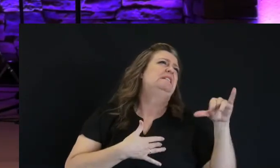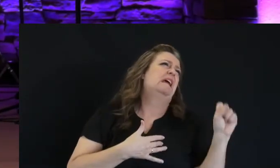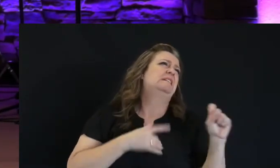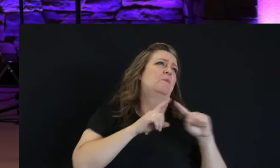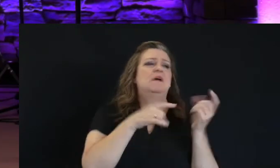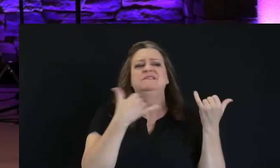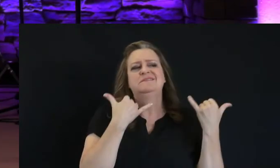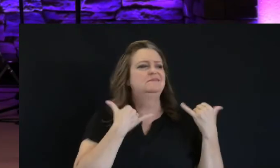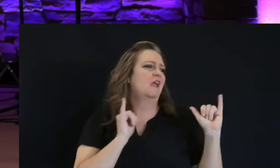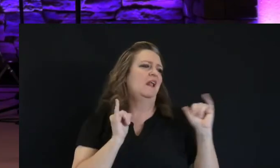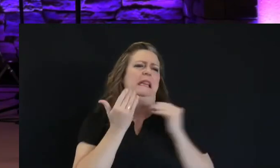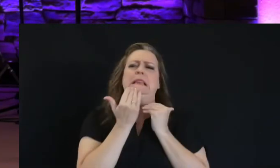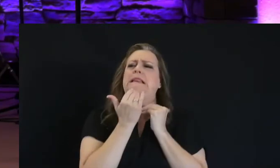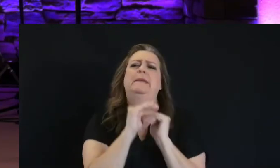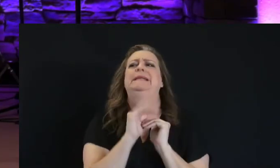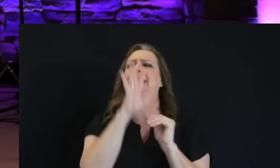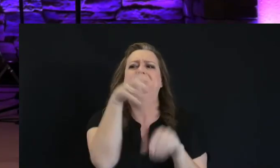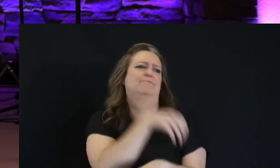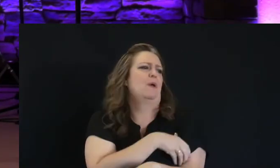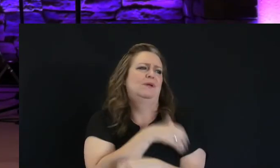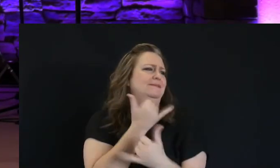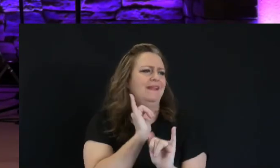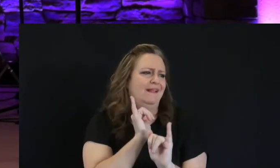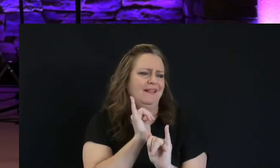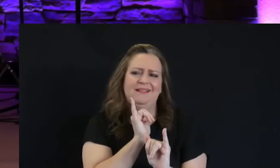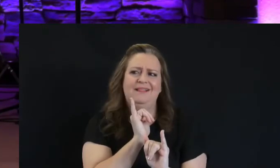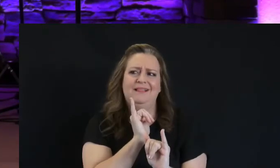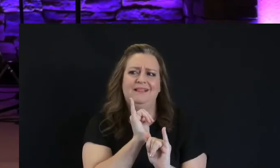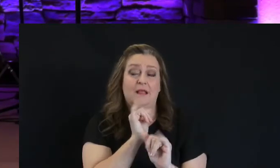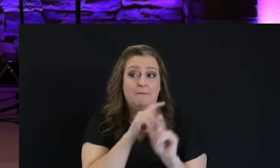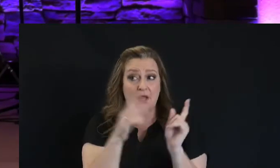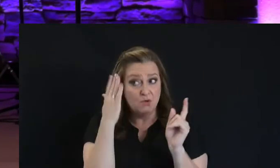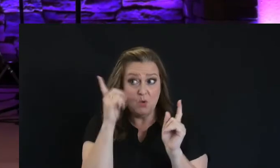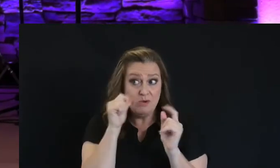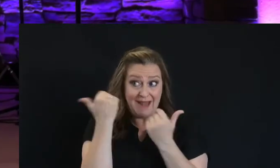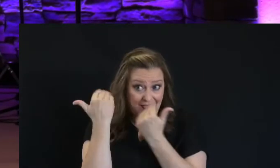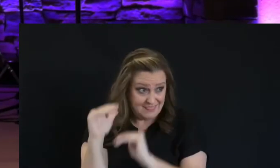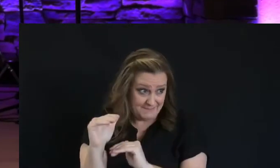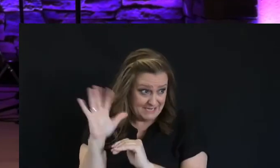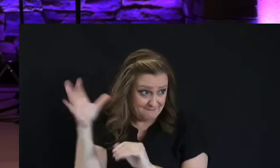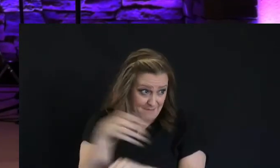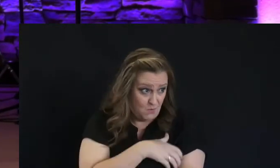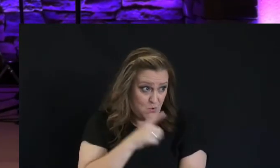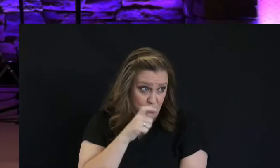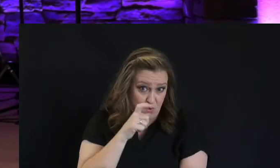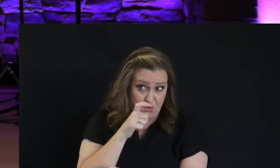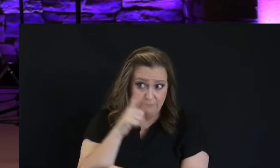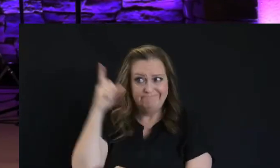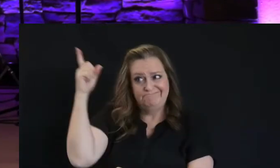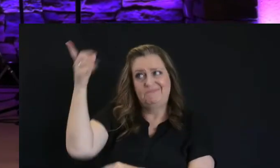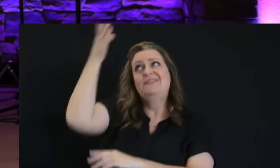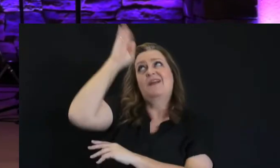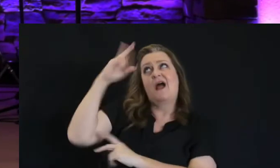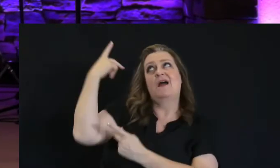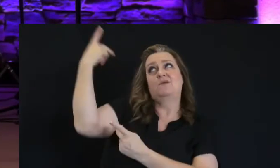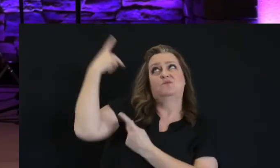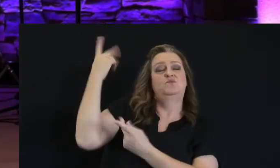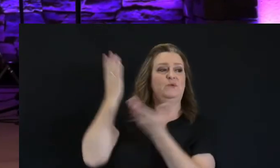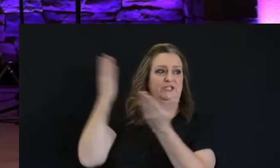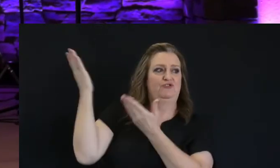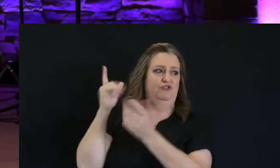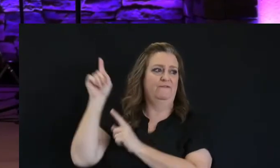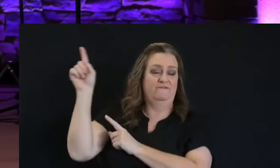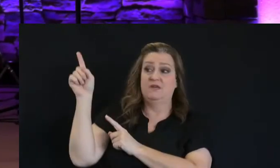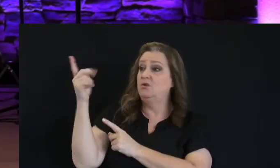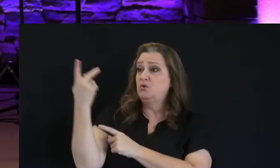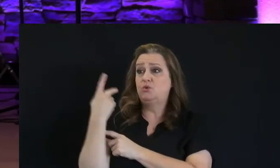he's still very limited in his powers. But you know who's not limited in his powers? Yeah, the God you and I serve. Folks, you